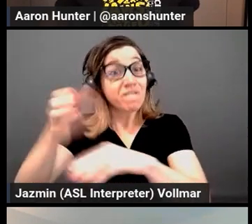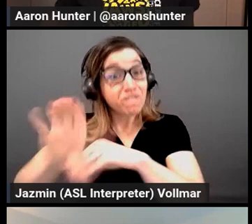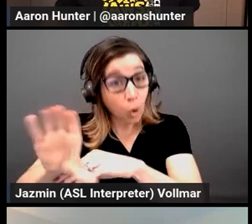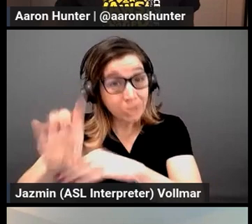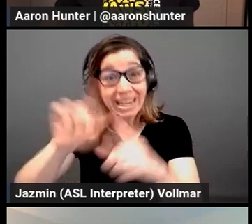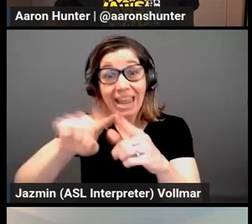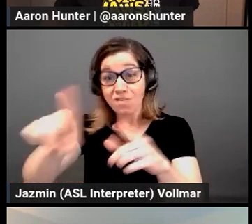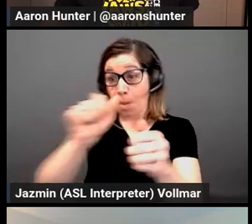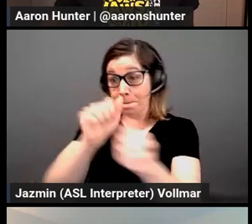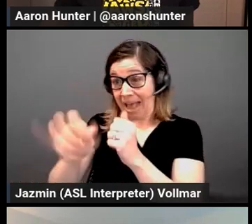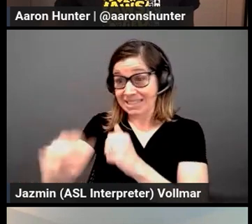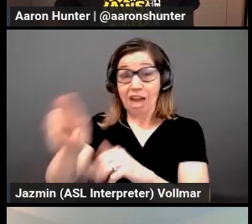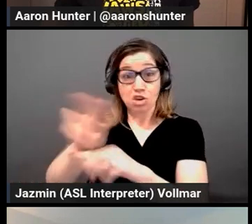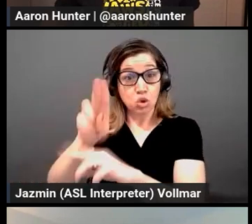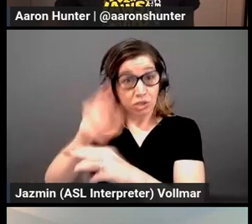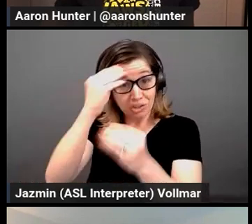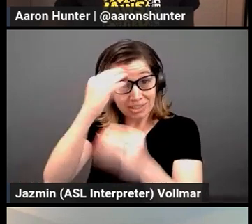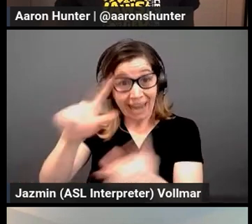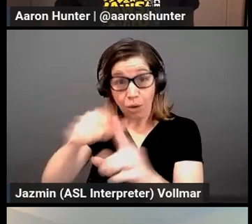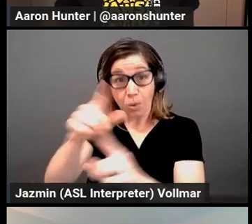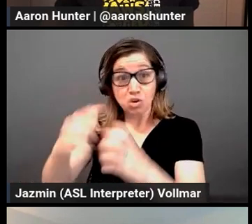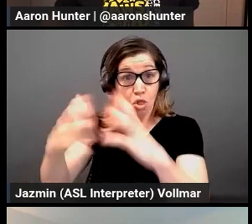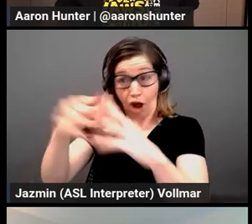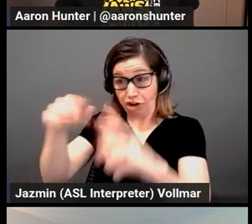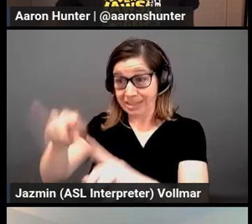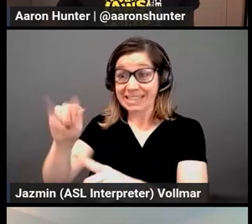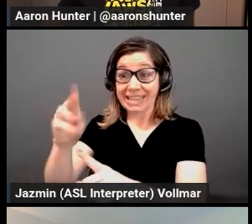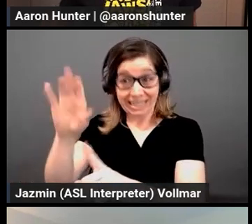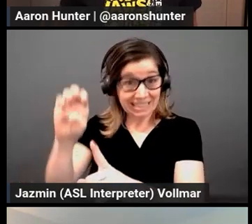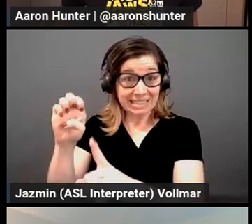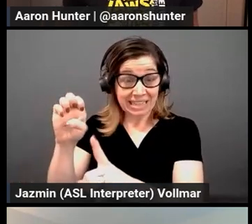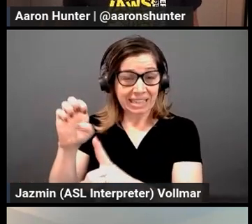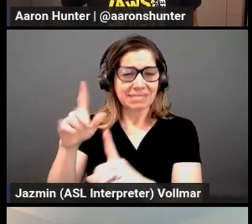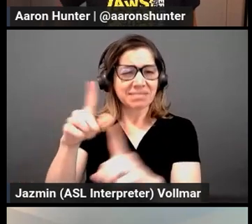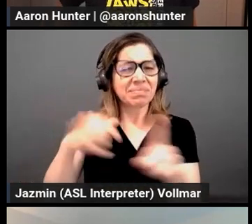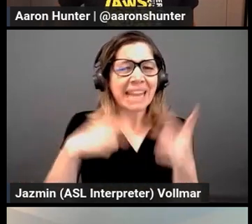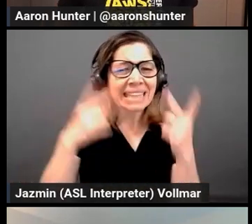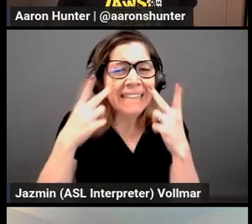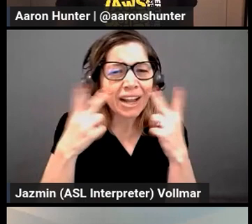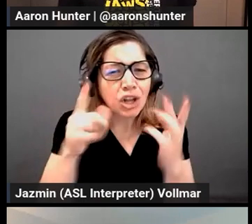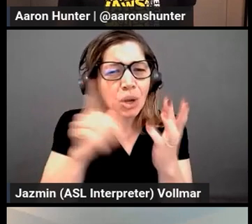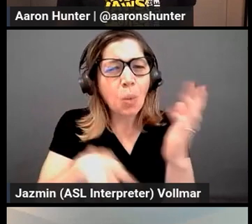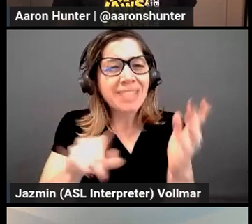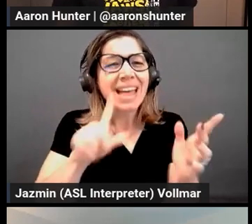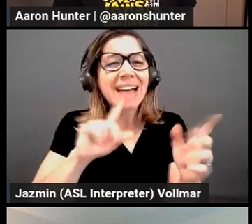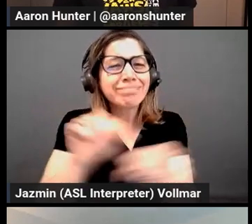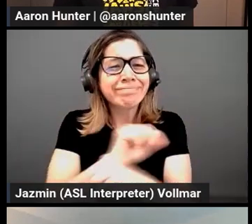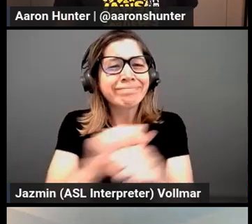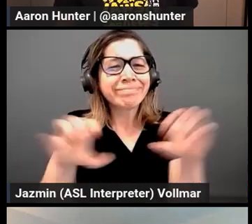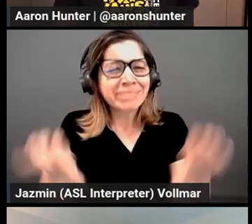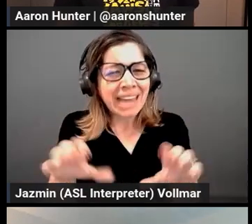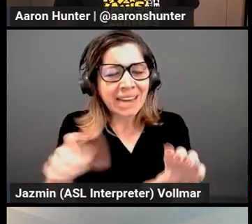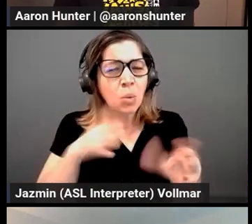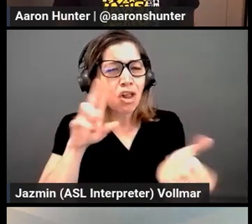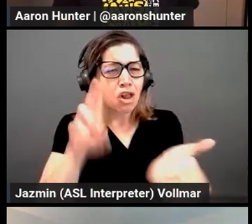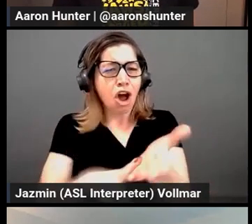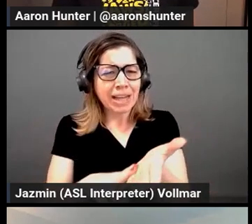data when we are launching this instance, let's take a look at what that actually does. We'll log in